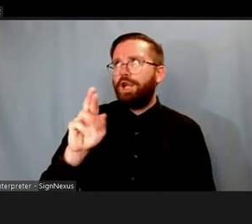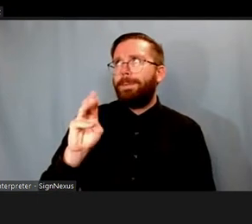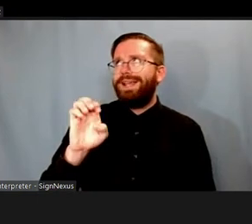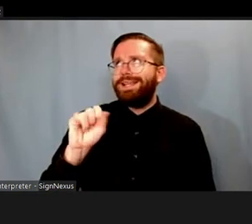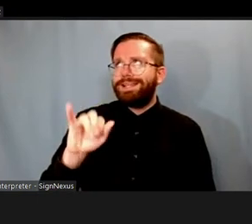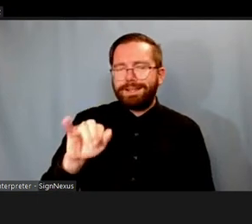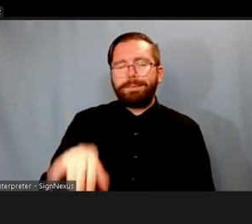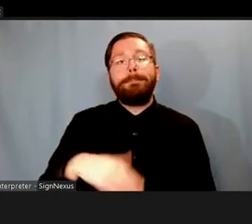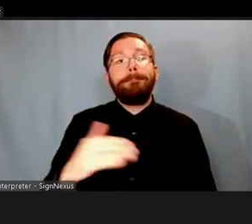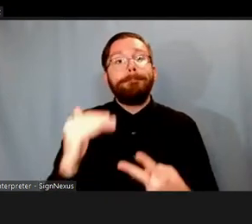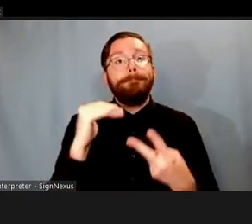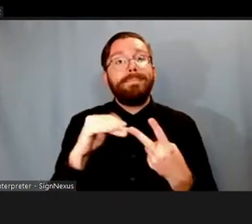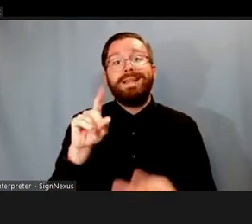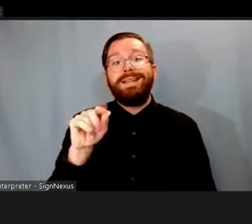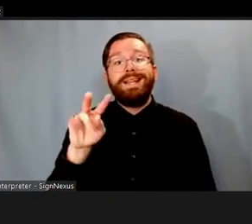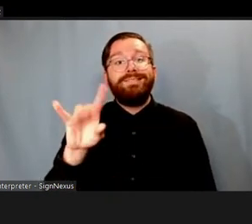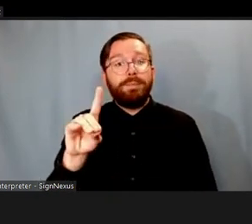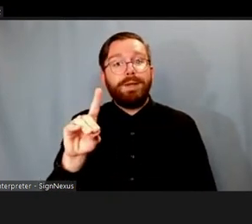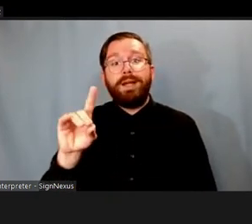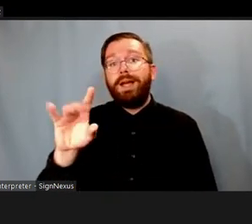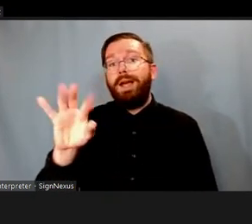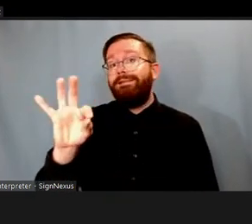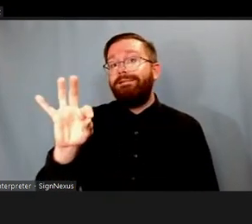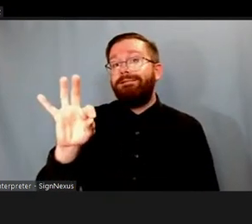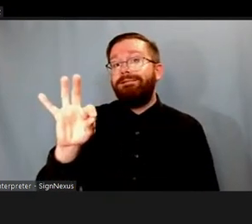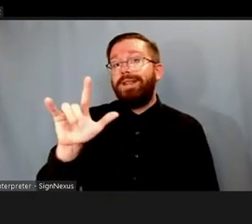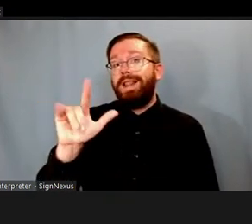by david flaherty